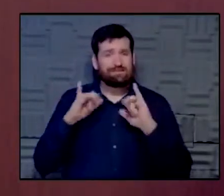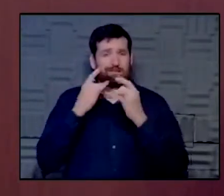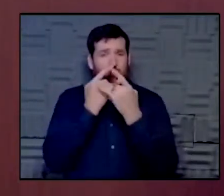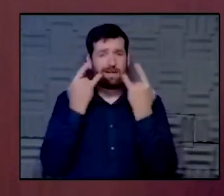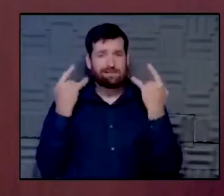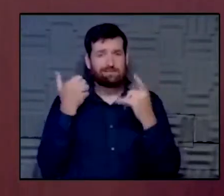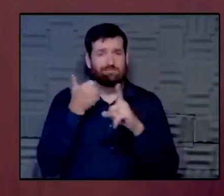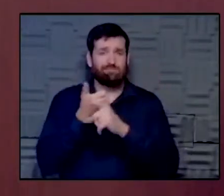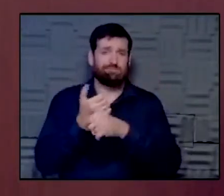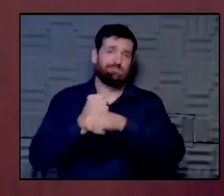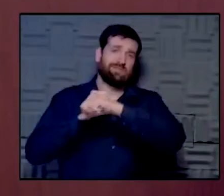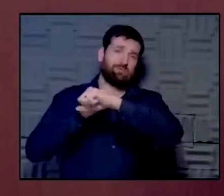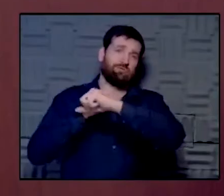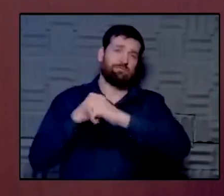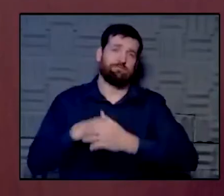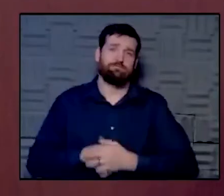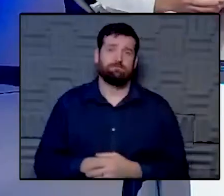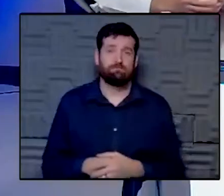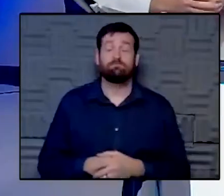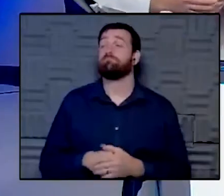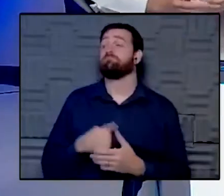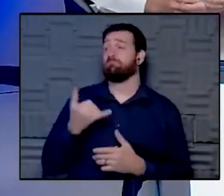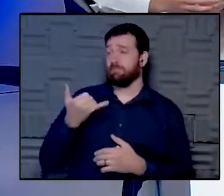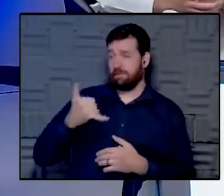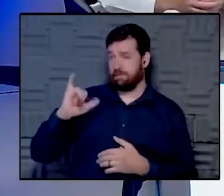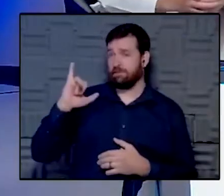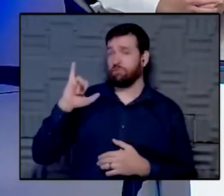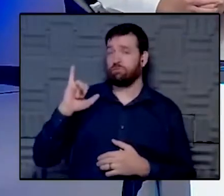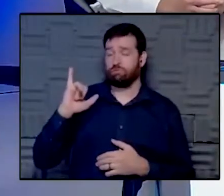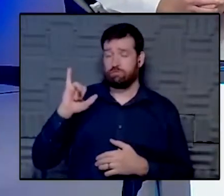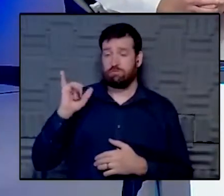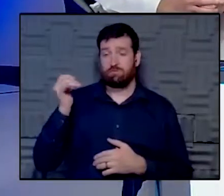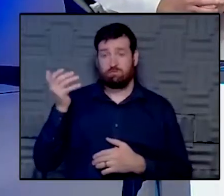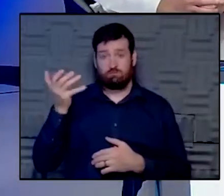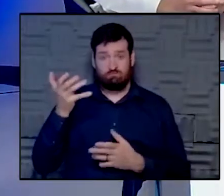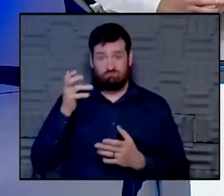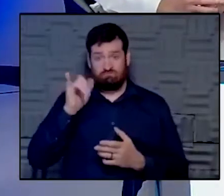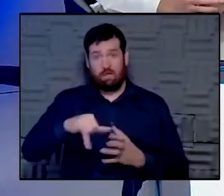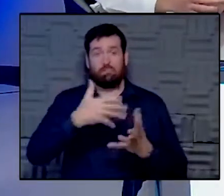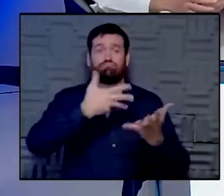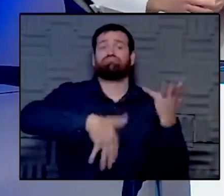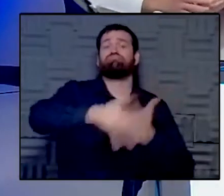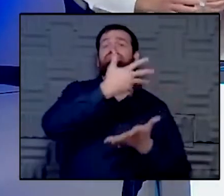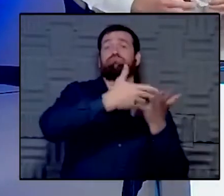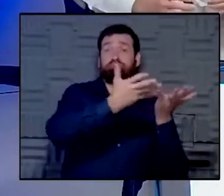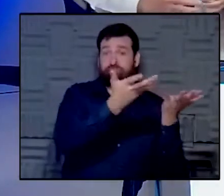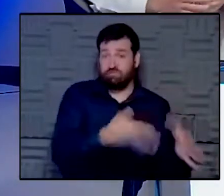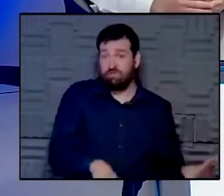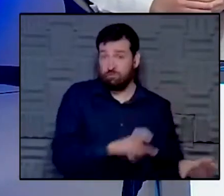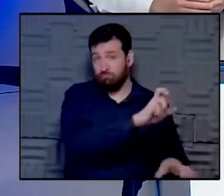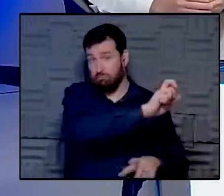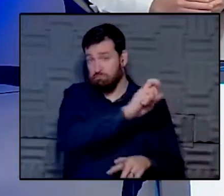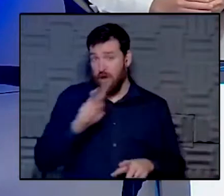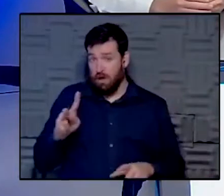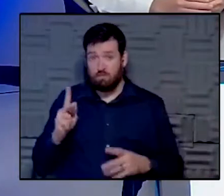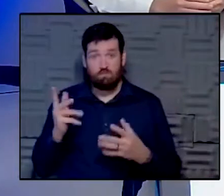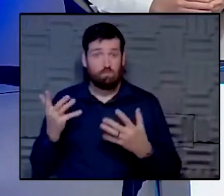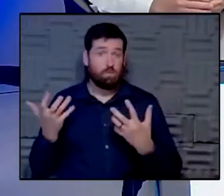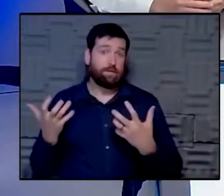mask and protect yourself from other organisms. Yeah, and you're still able, after you get back from that get together, if you want to,